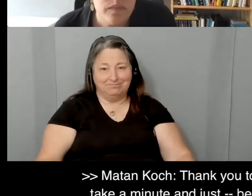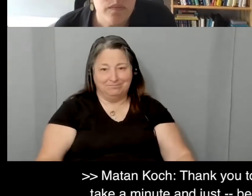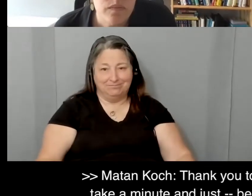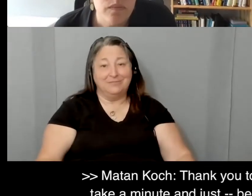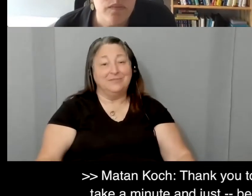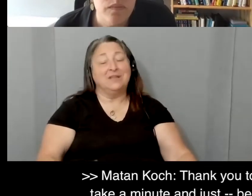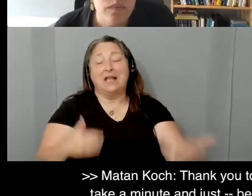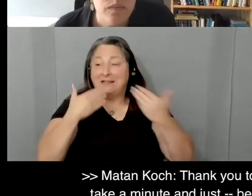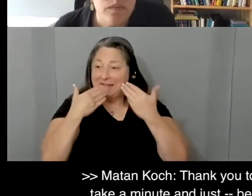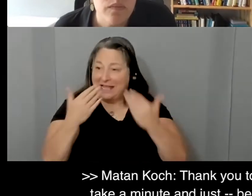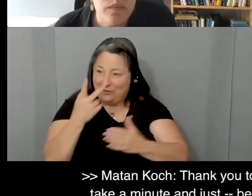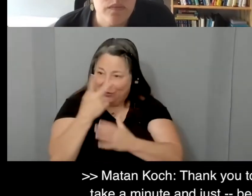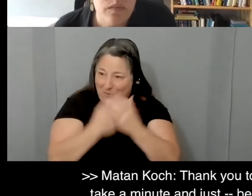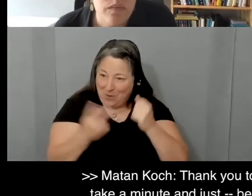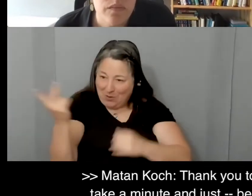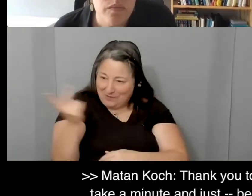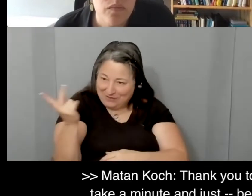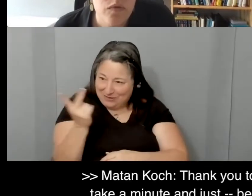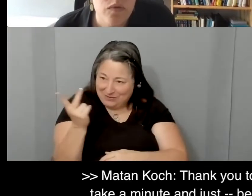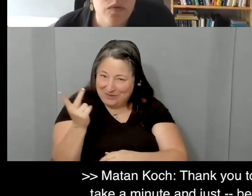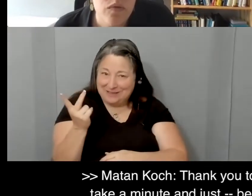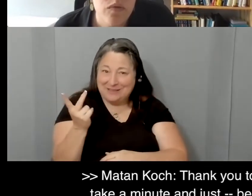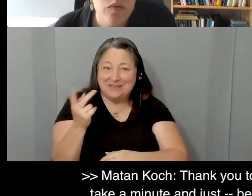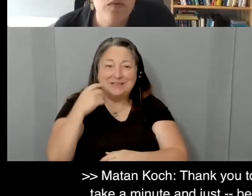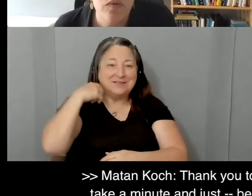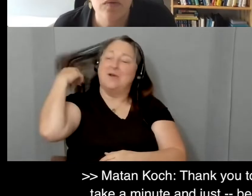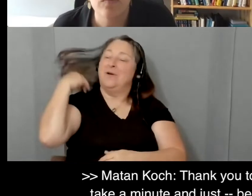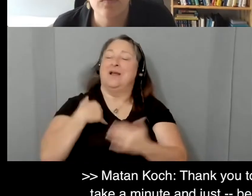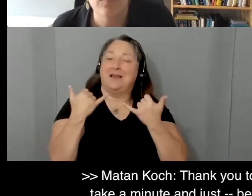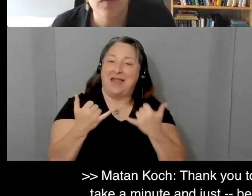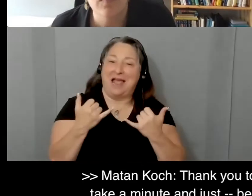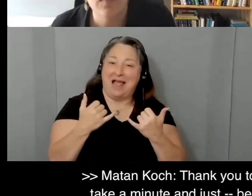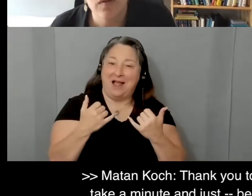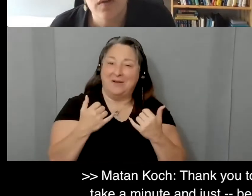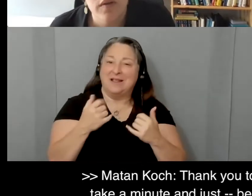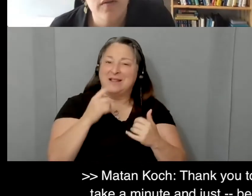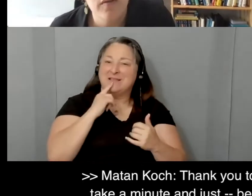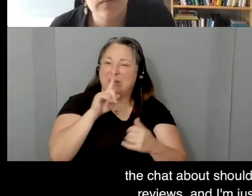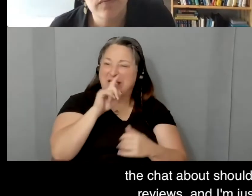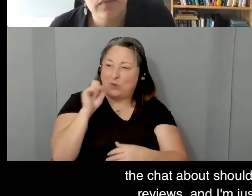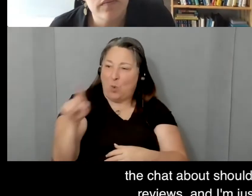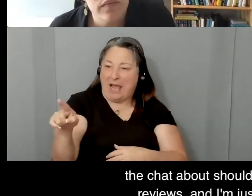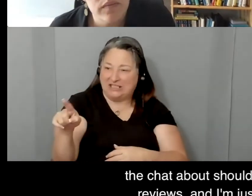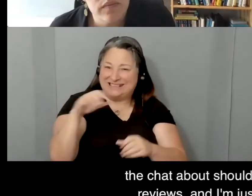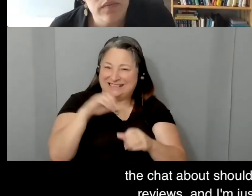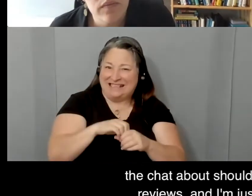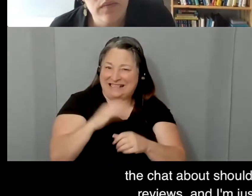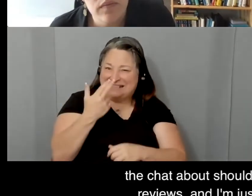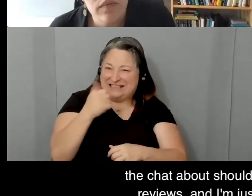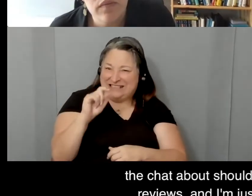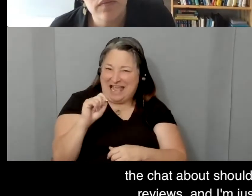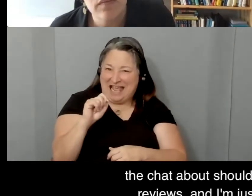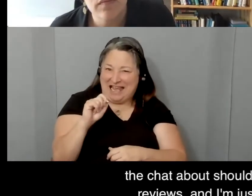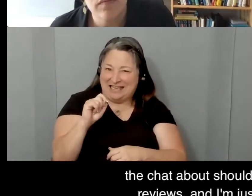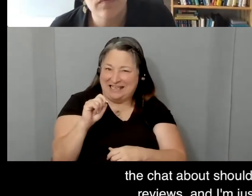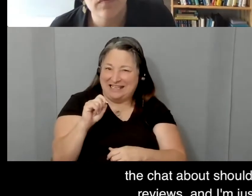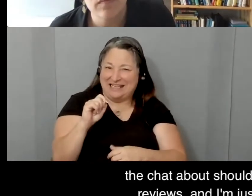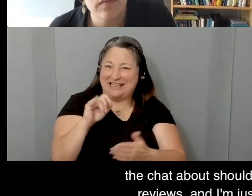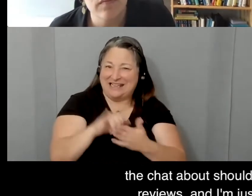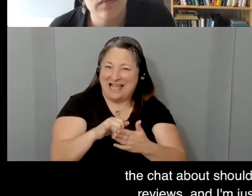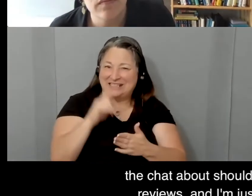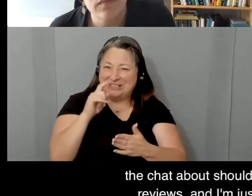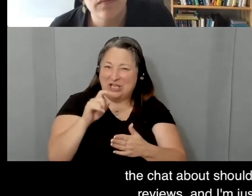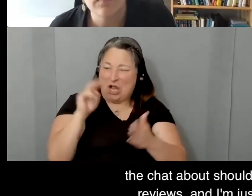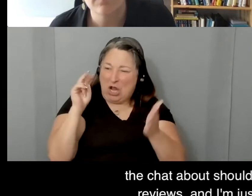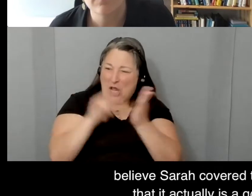Thank you to both of you. So I'm going to take a minute and just, because there is a question in the chat about should one look at company reviews,